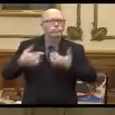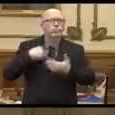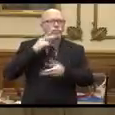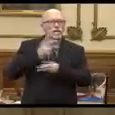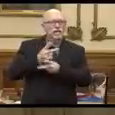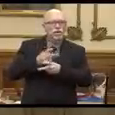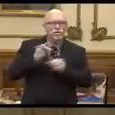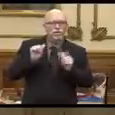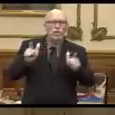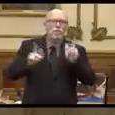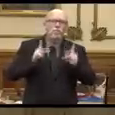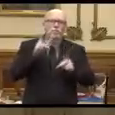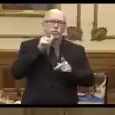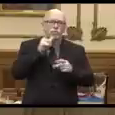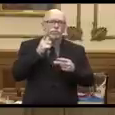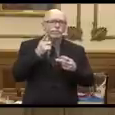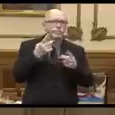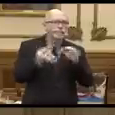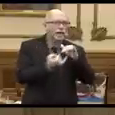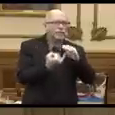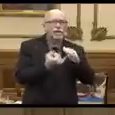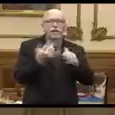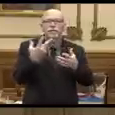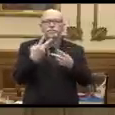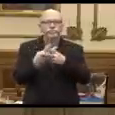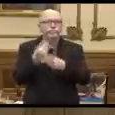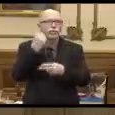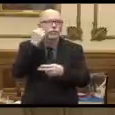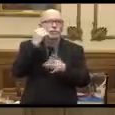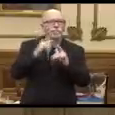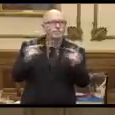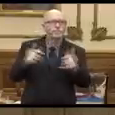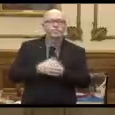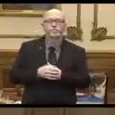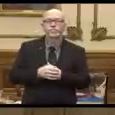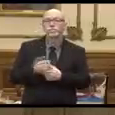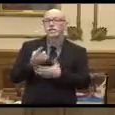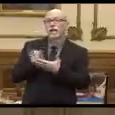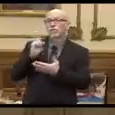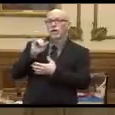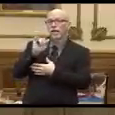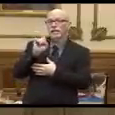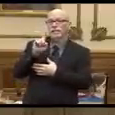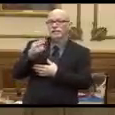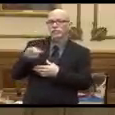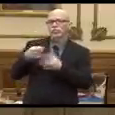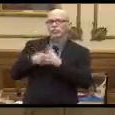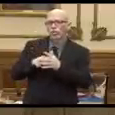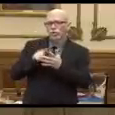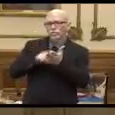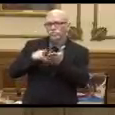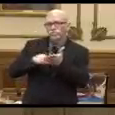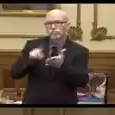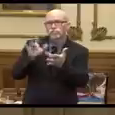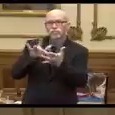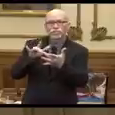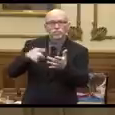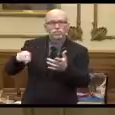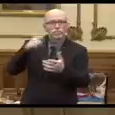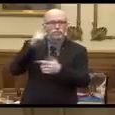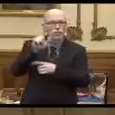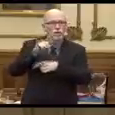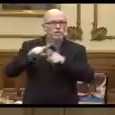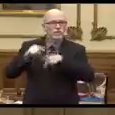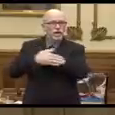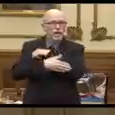of these individuals who are isolated or in quarantine. Last week, ISDH began doing contact tracing for 21 counties, representing